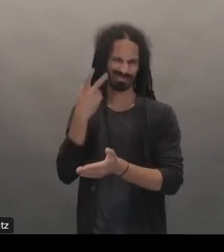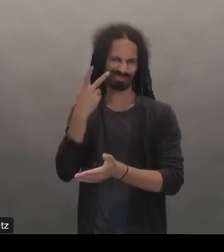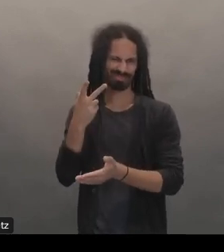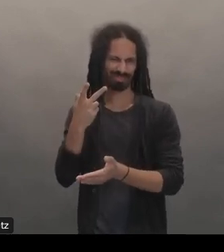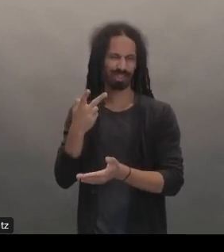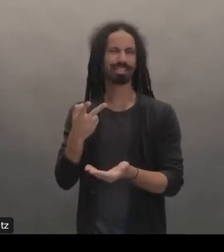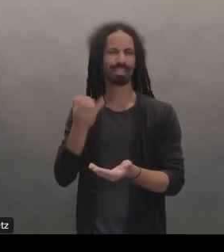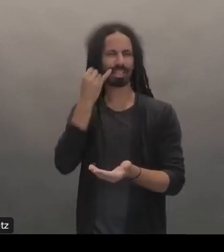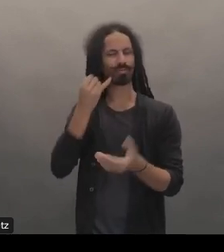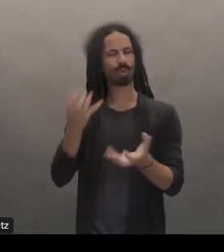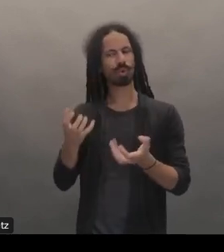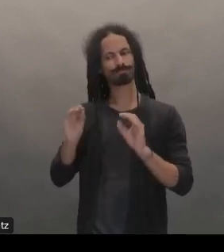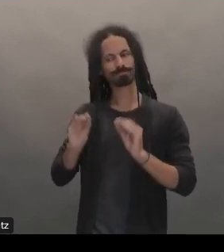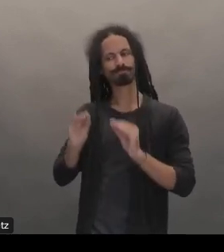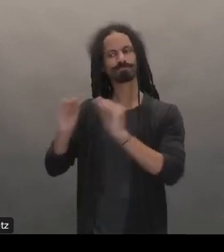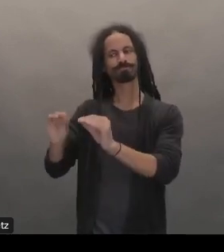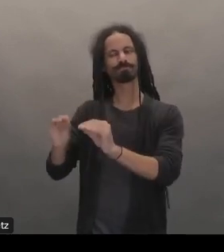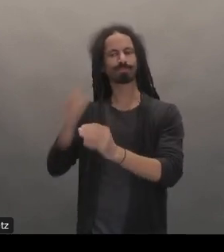your text,